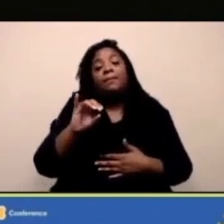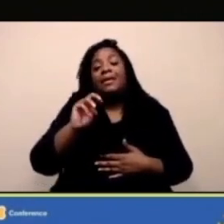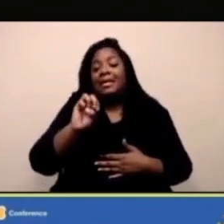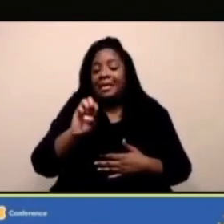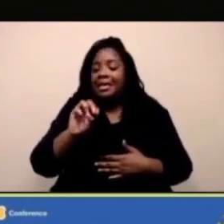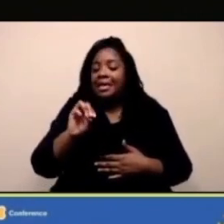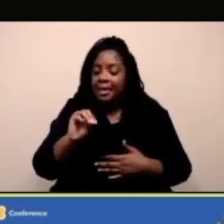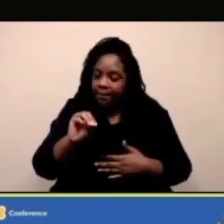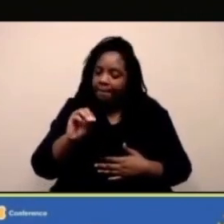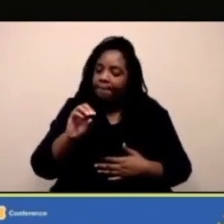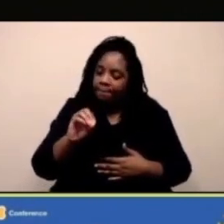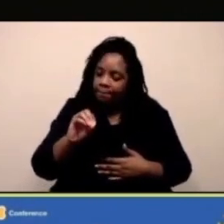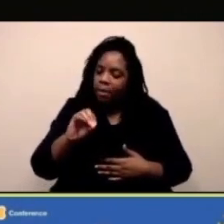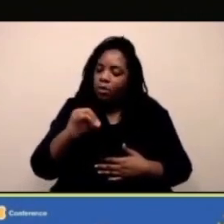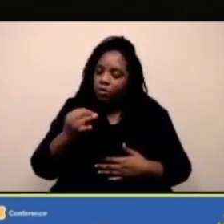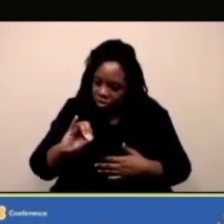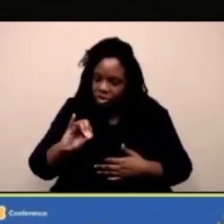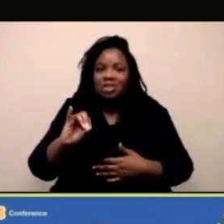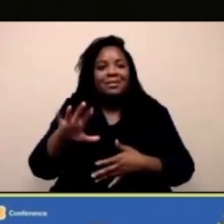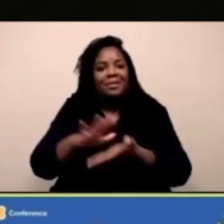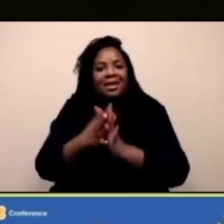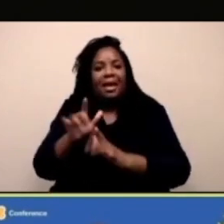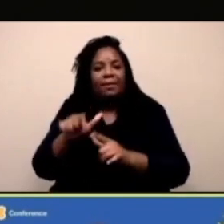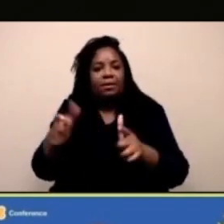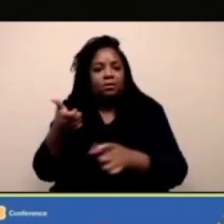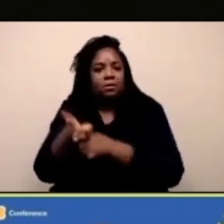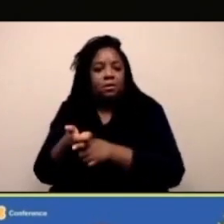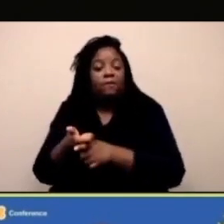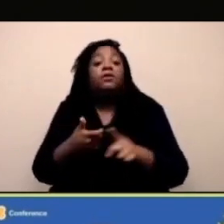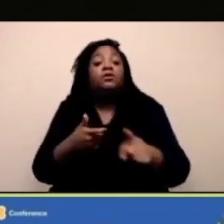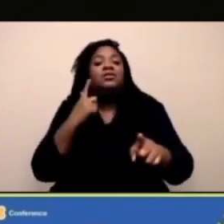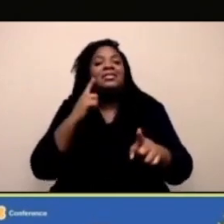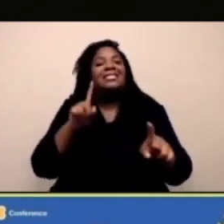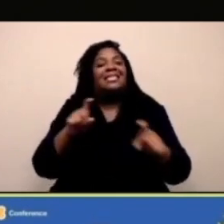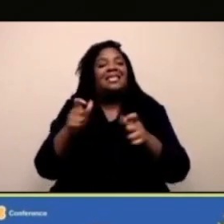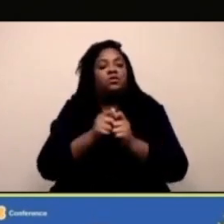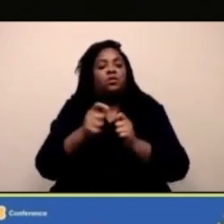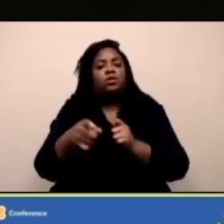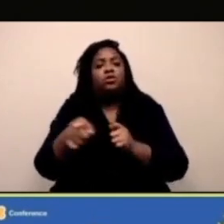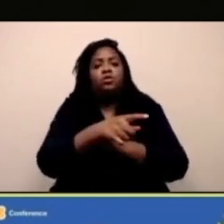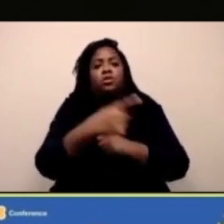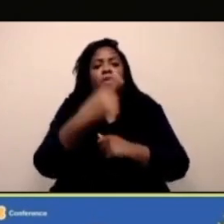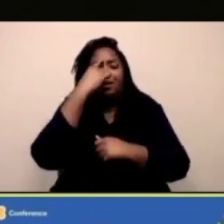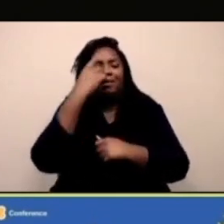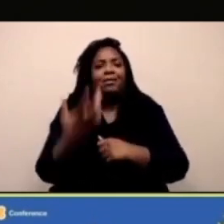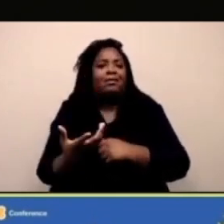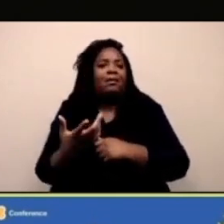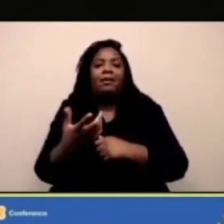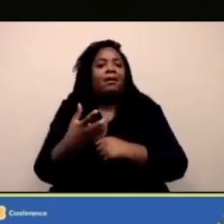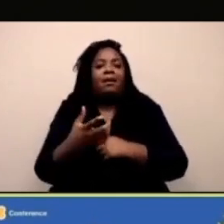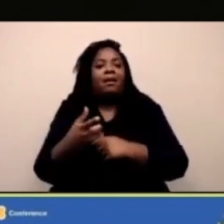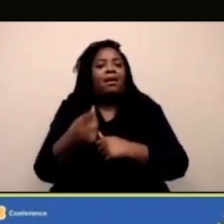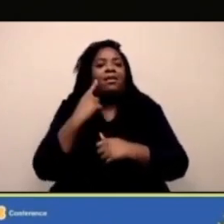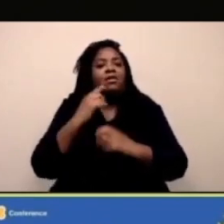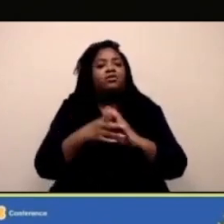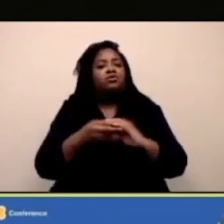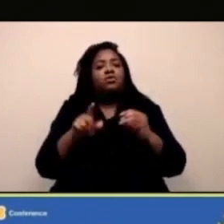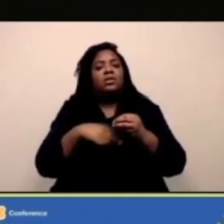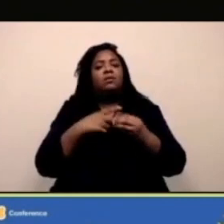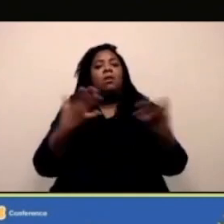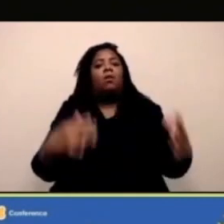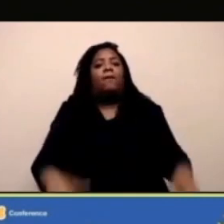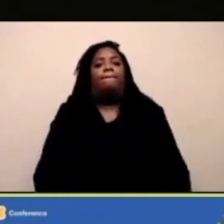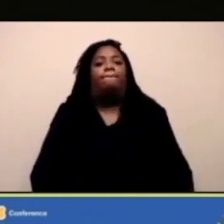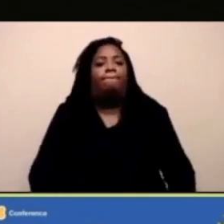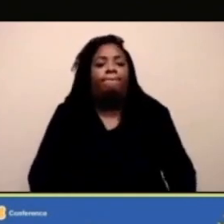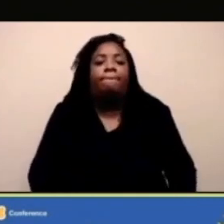So we're going to do a quick little test here with you. So this is an example of it. What do you think this emoji story is about? So just